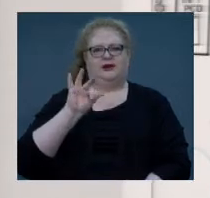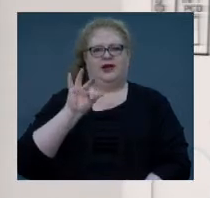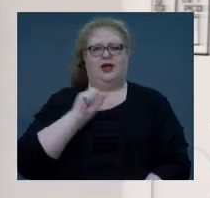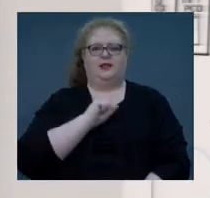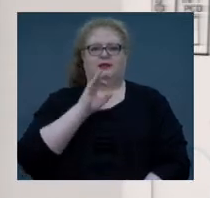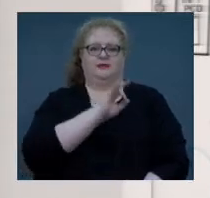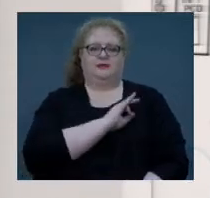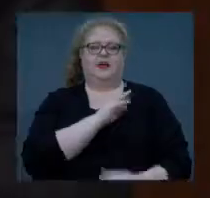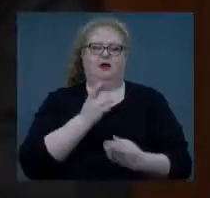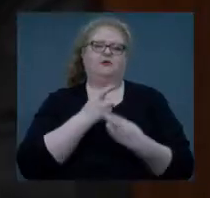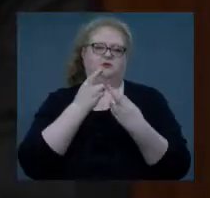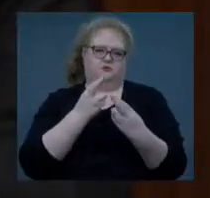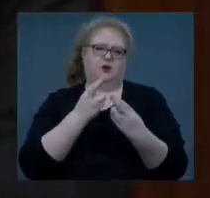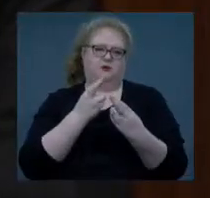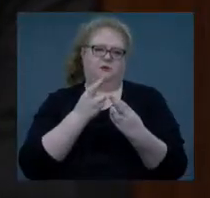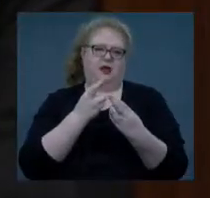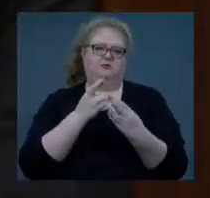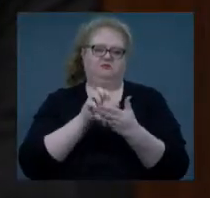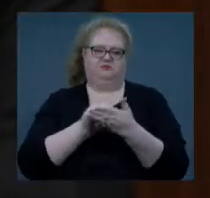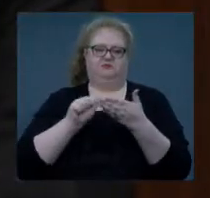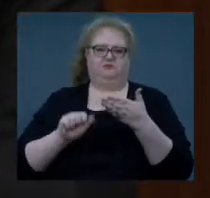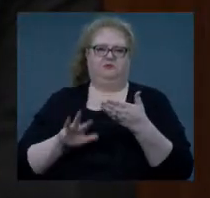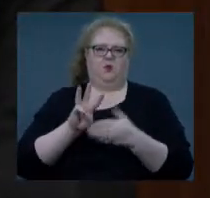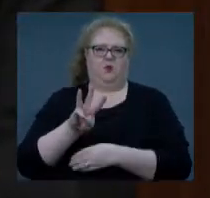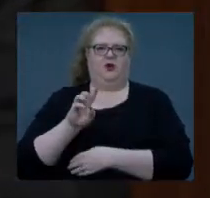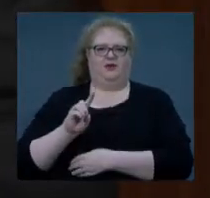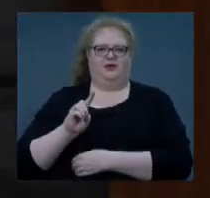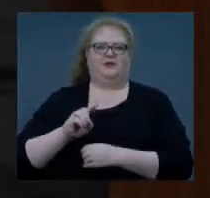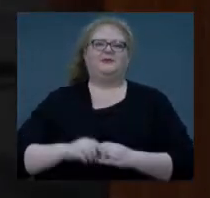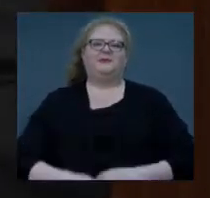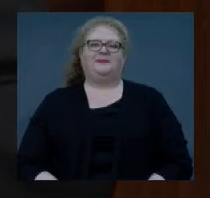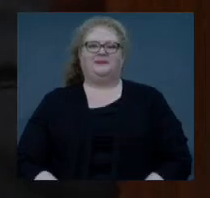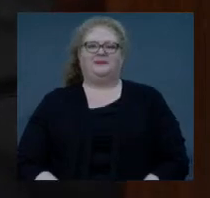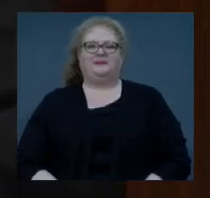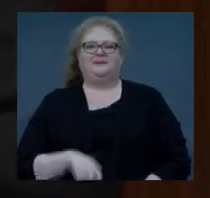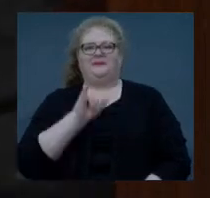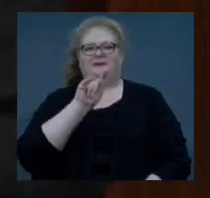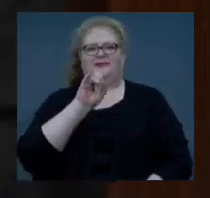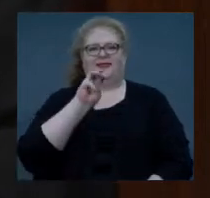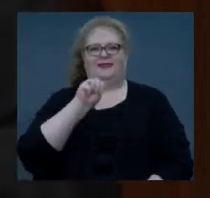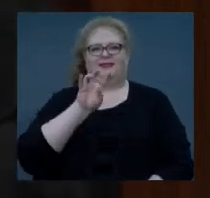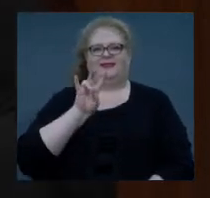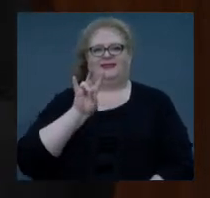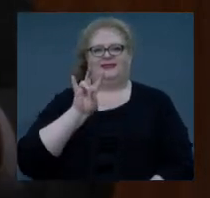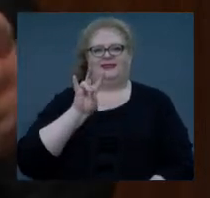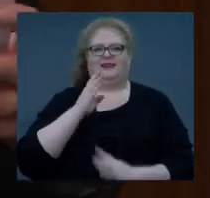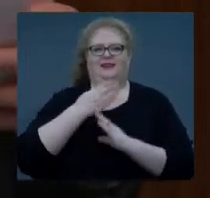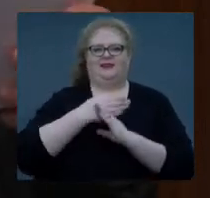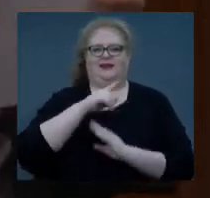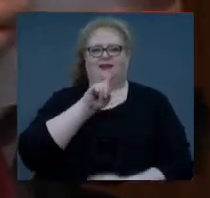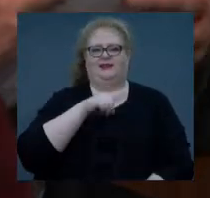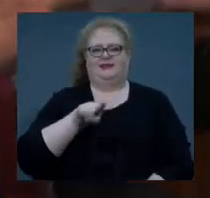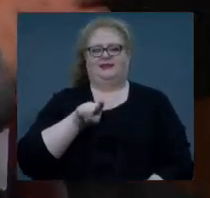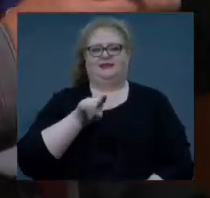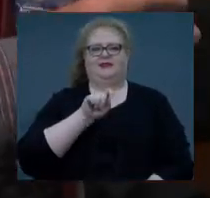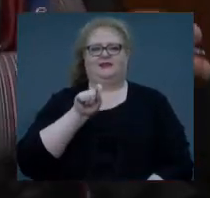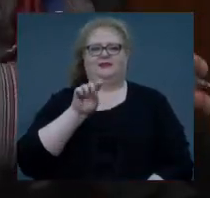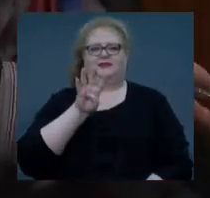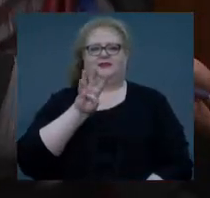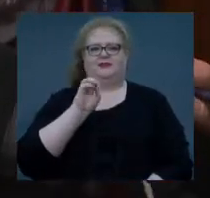Staff recommends approval of the withdrawal request. Item 7, file